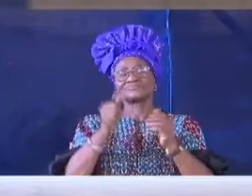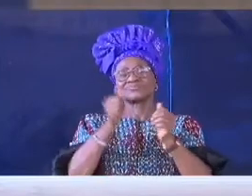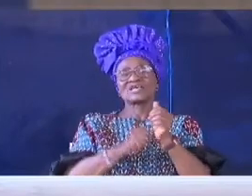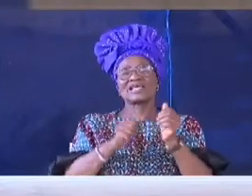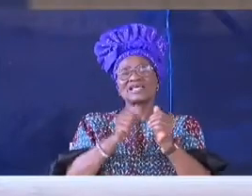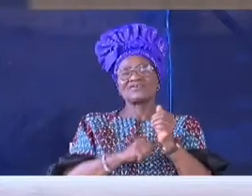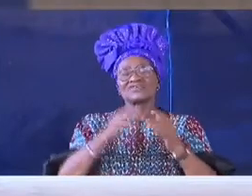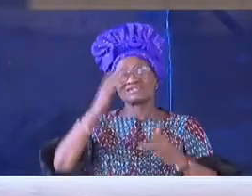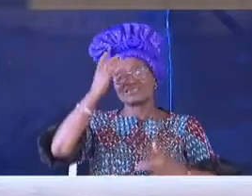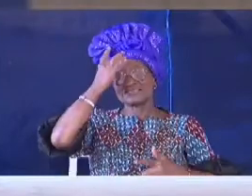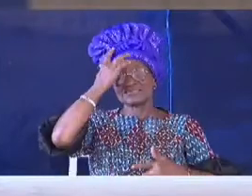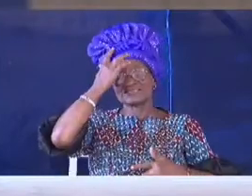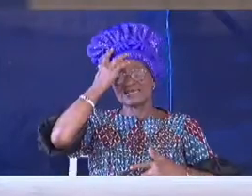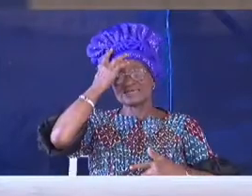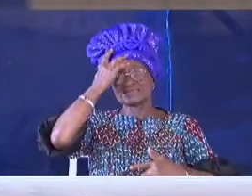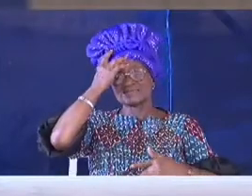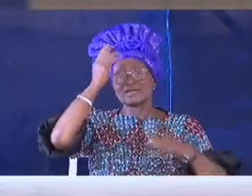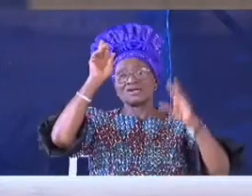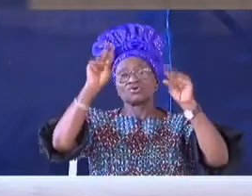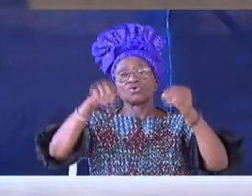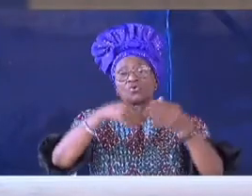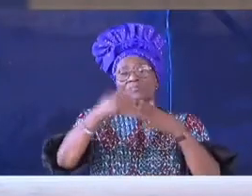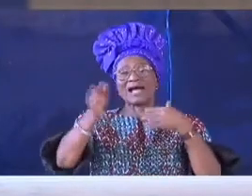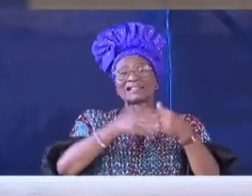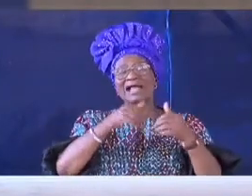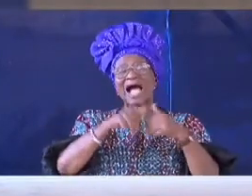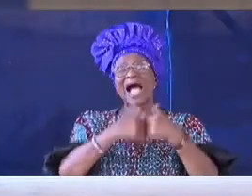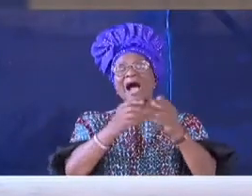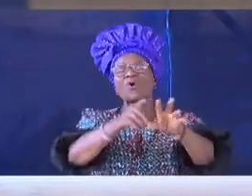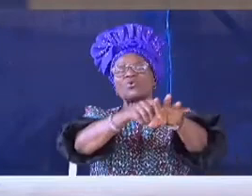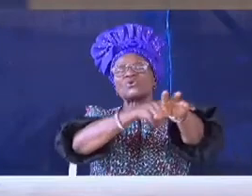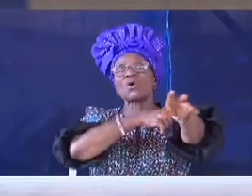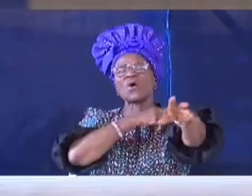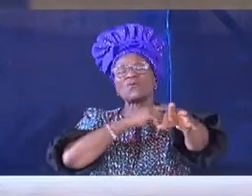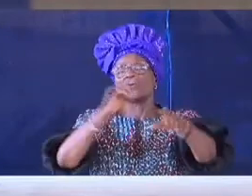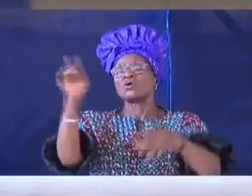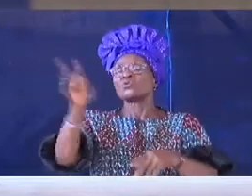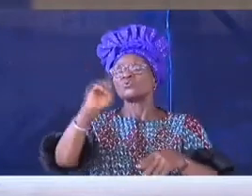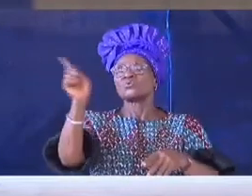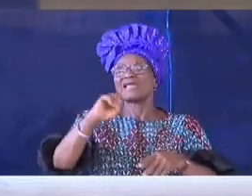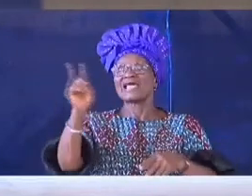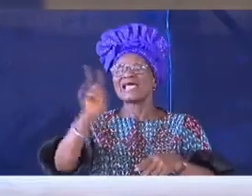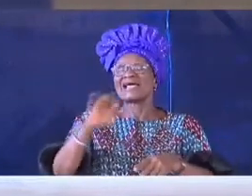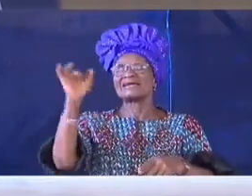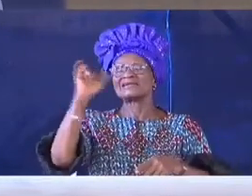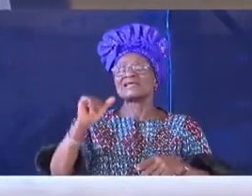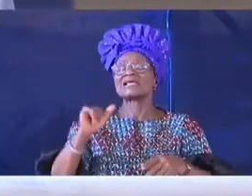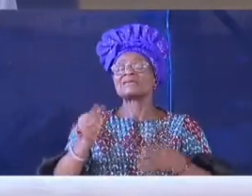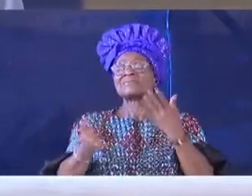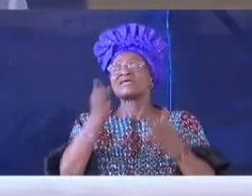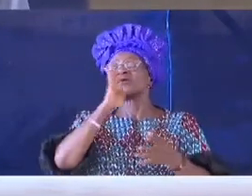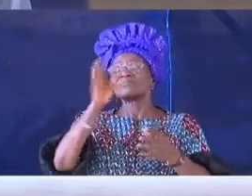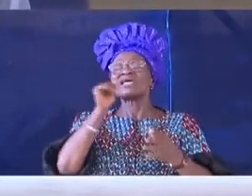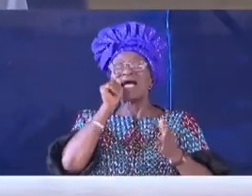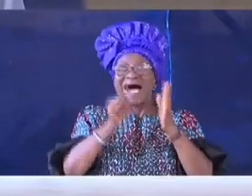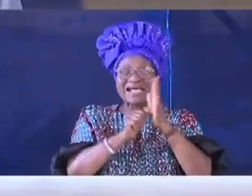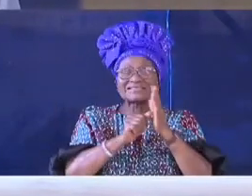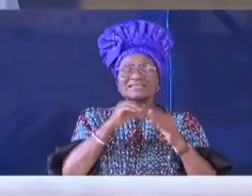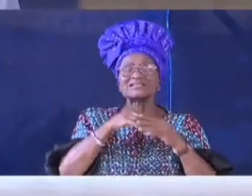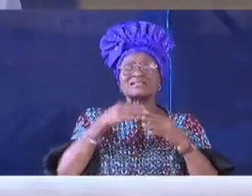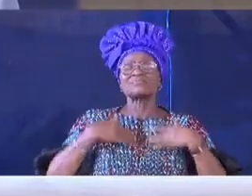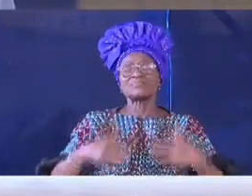Every sickness, no matter how long, wherever they may be hiding in the body of your